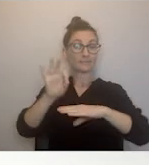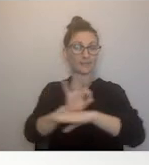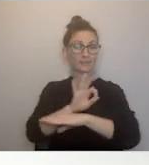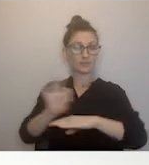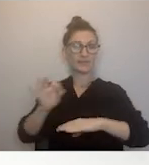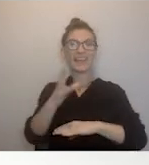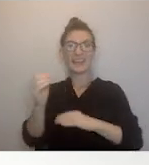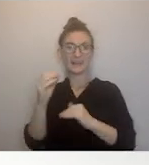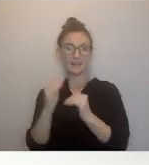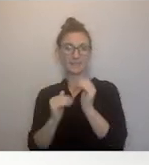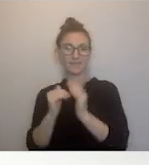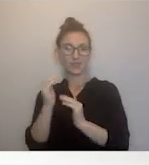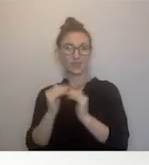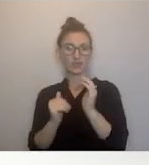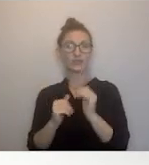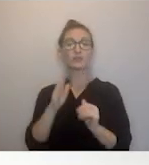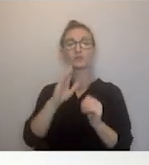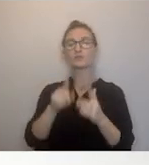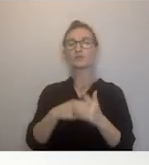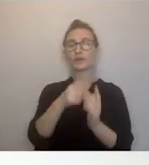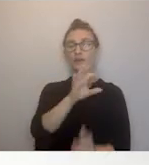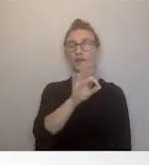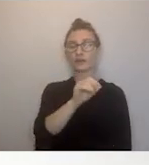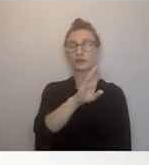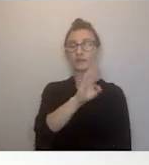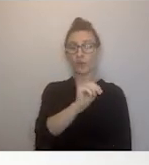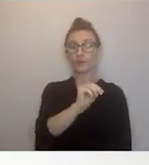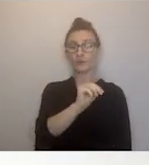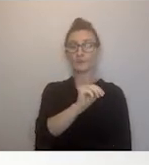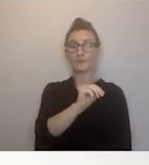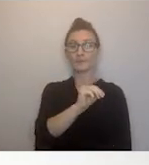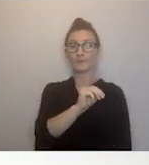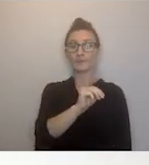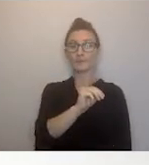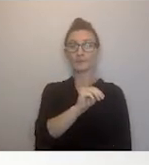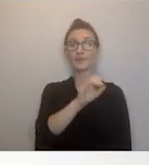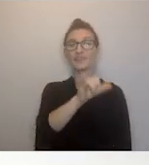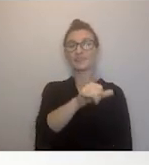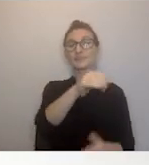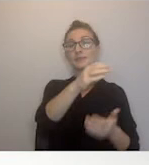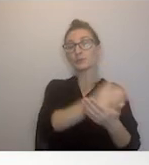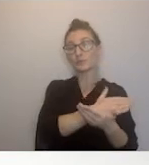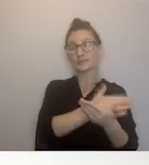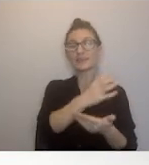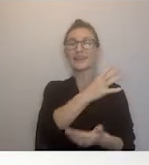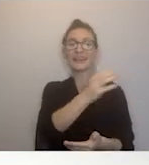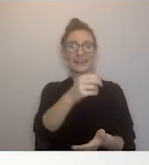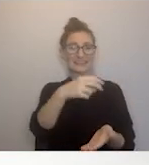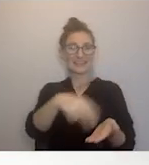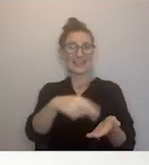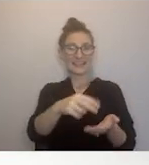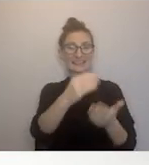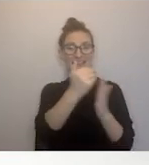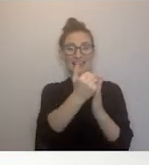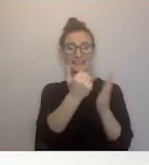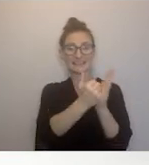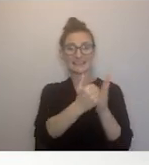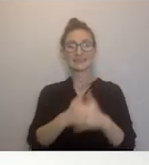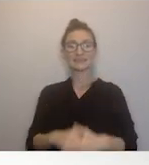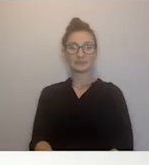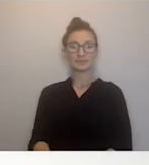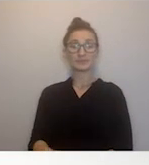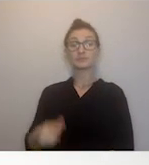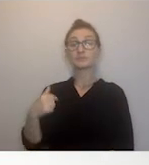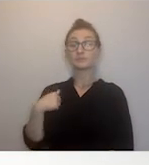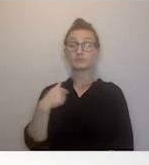different type of functionality and comfortability. So we'll start with form, which is a combo of a music and dance lesson.